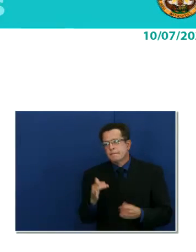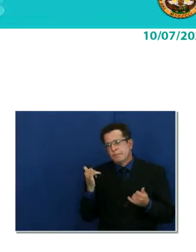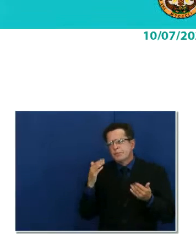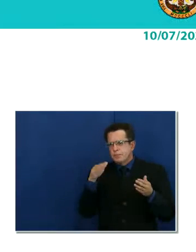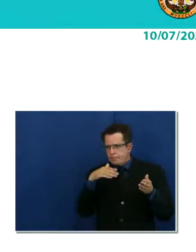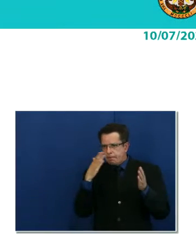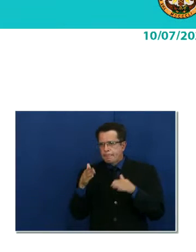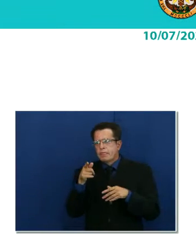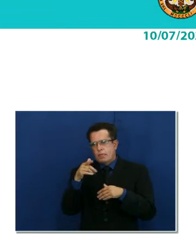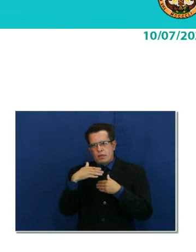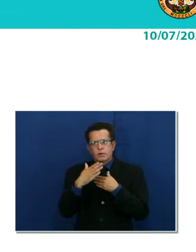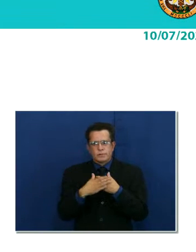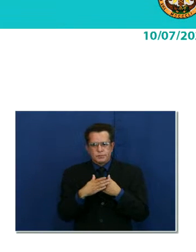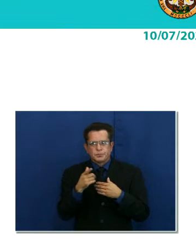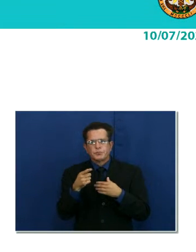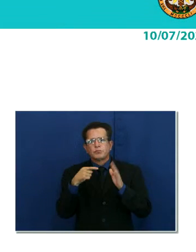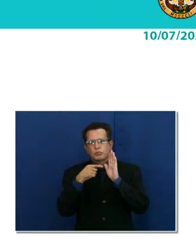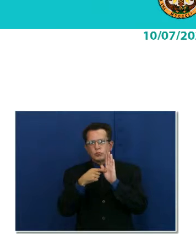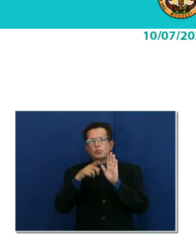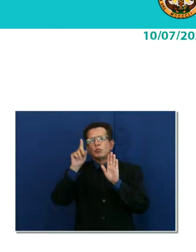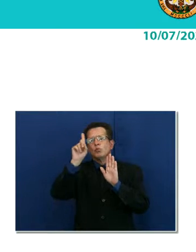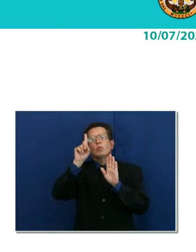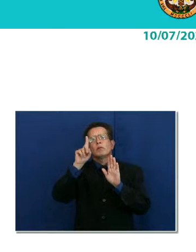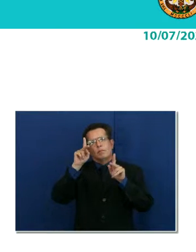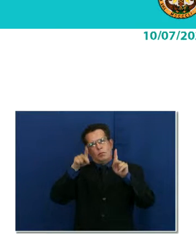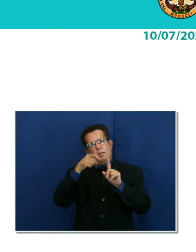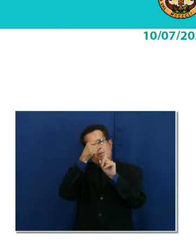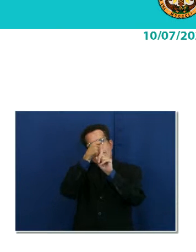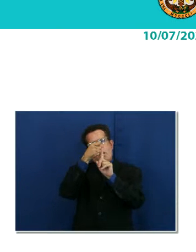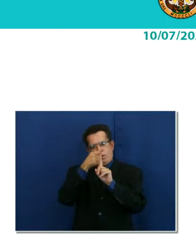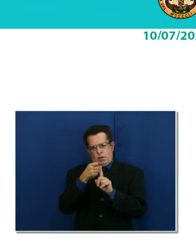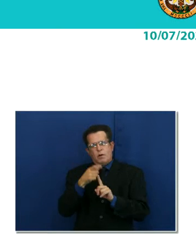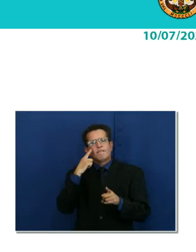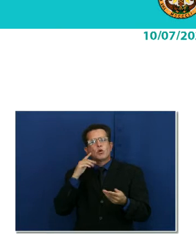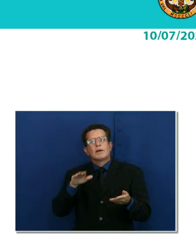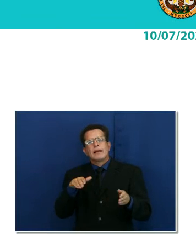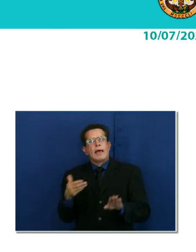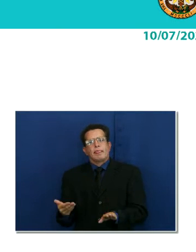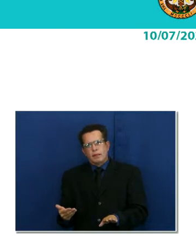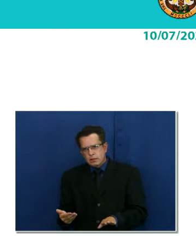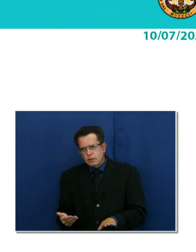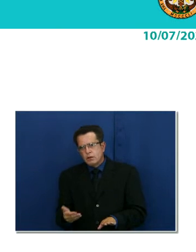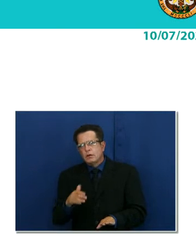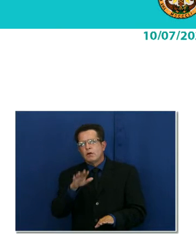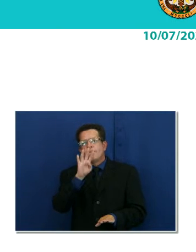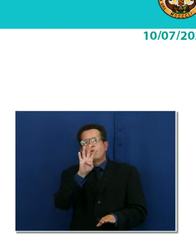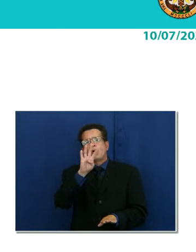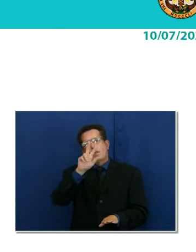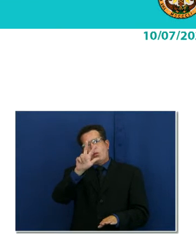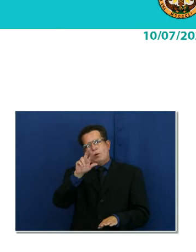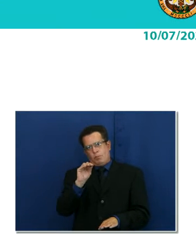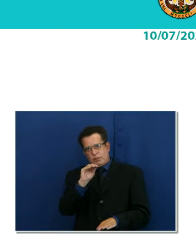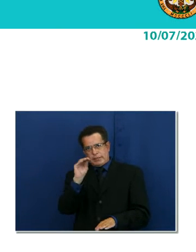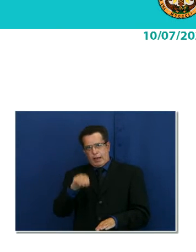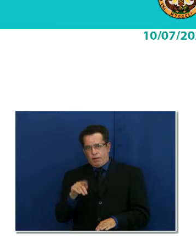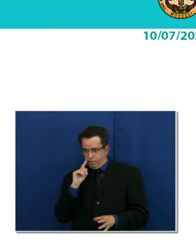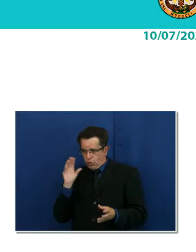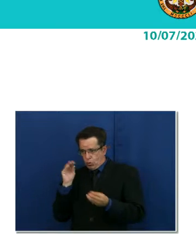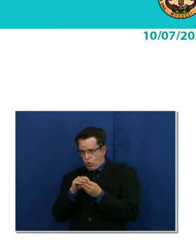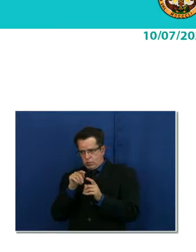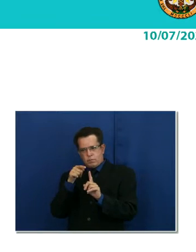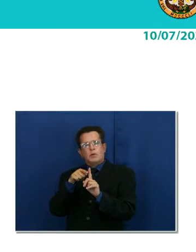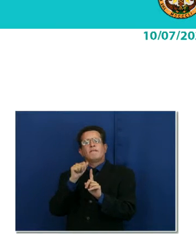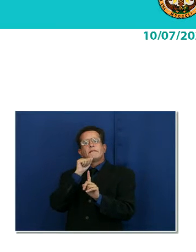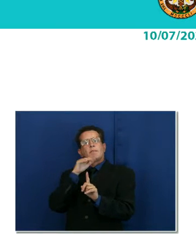slide speaks to further demographics related to deaths. 348, or 43% of the total number of deaths,